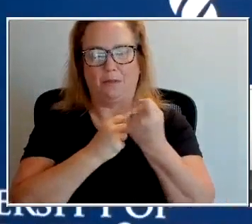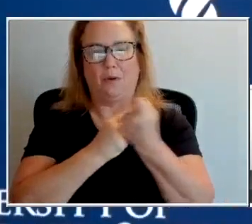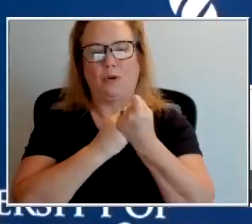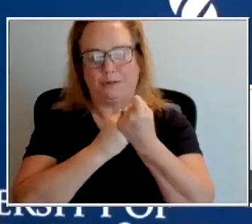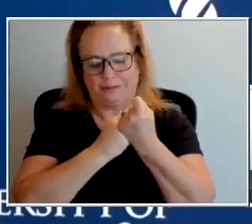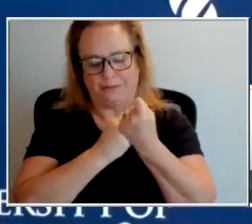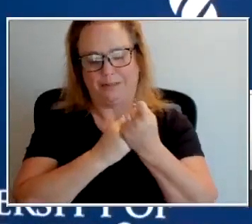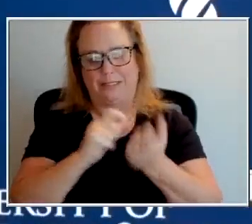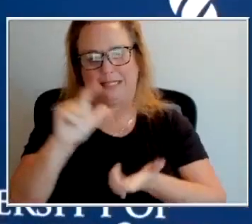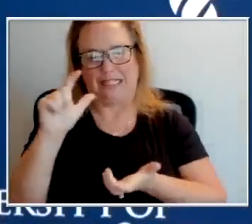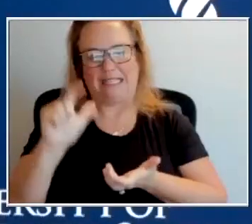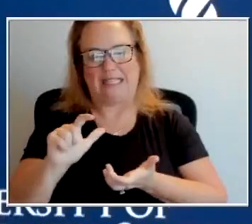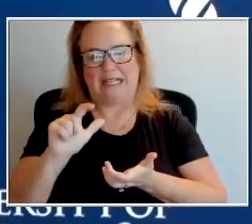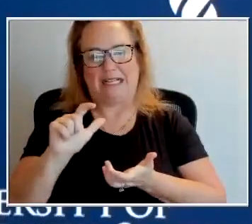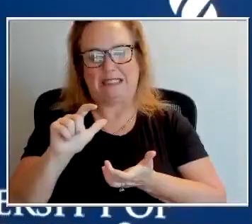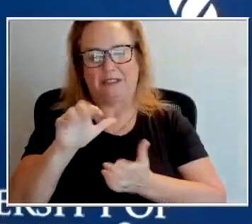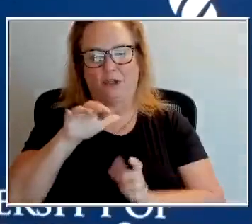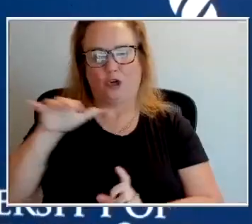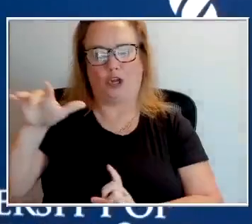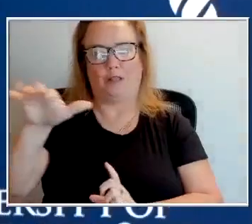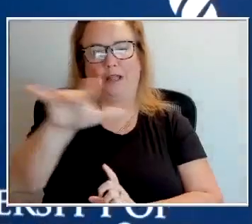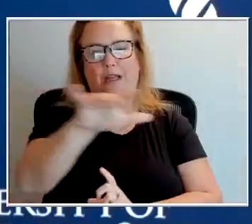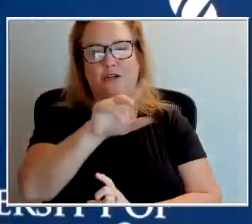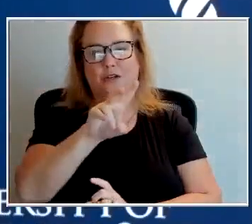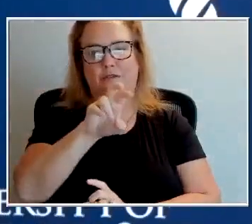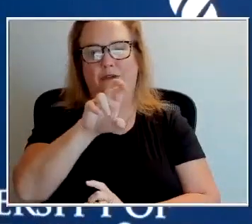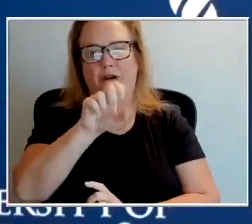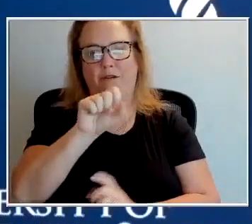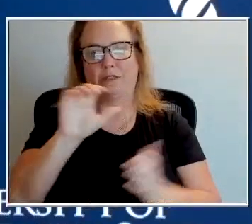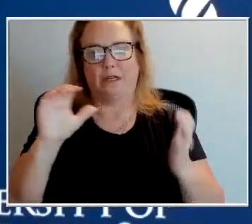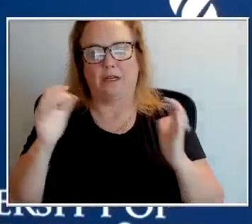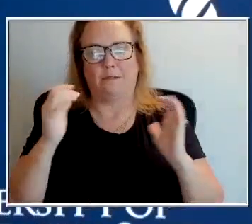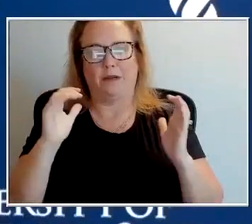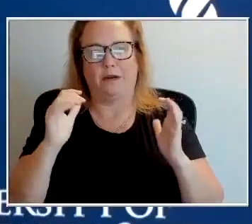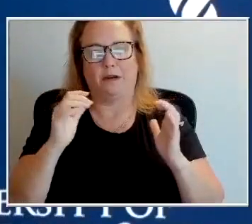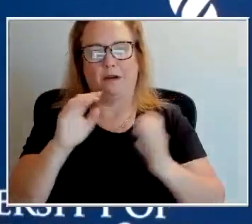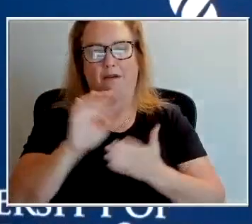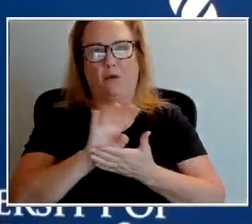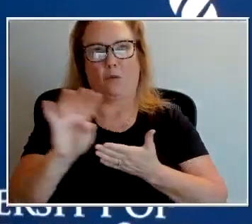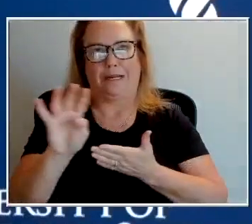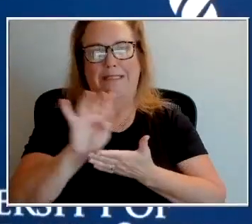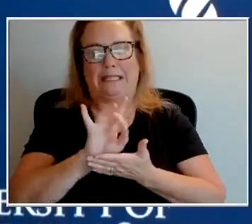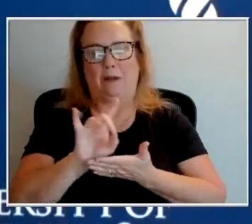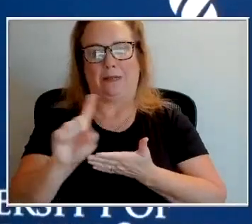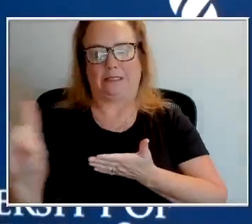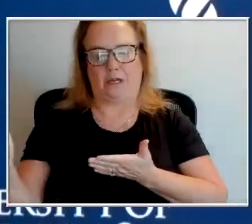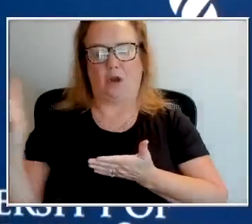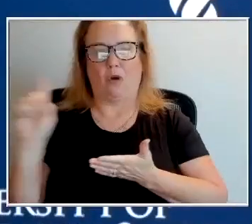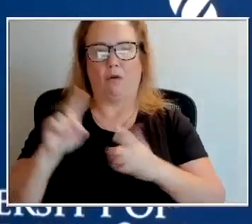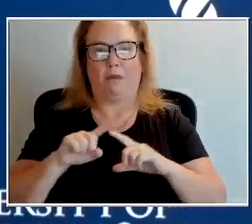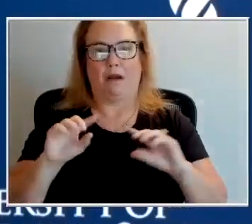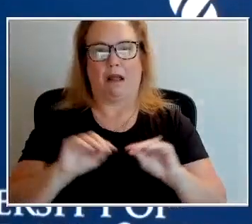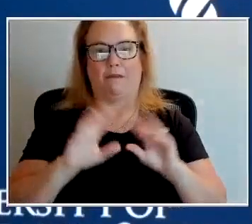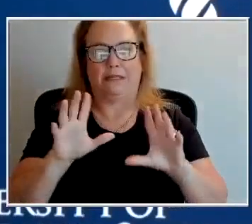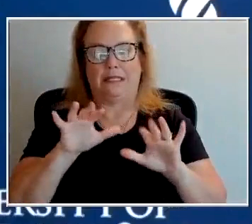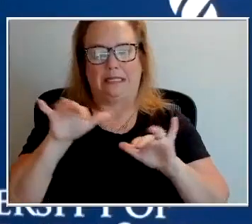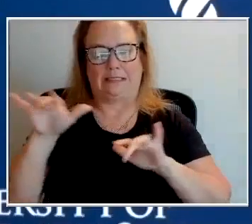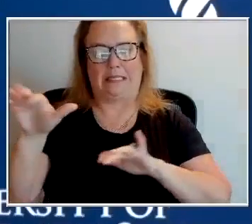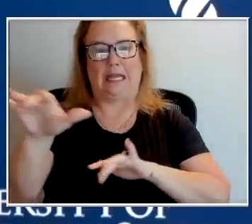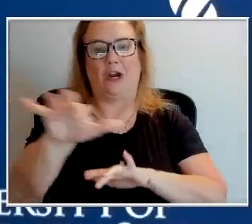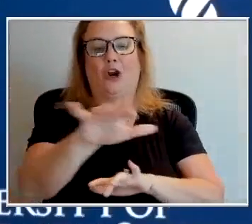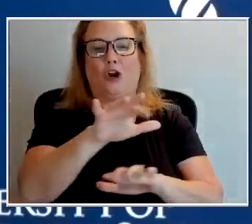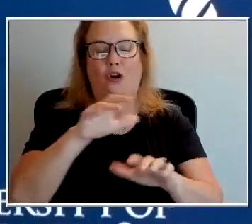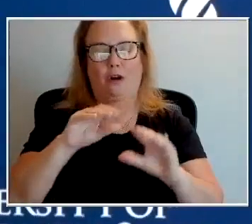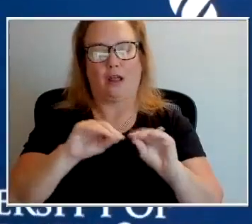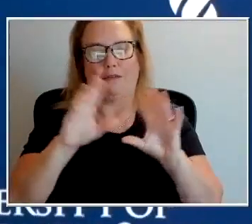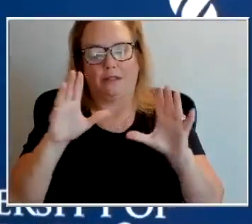less circulation of virus in the community now compared to 4 and 8 weeks ago. But still, obviously, it is out there. Unfortunately, we are really